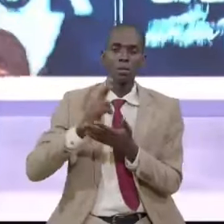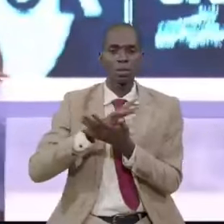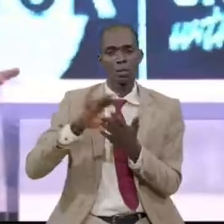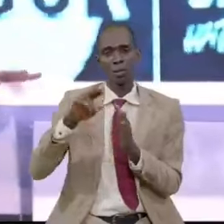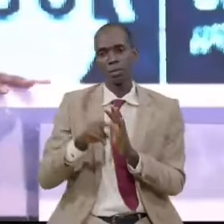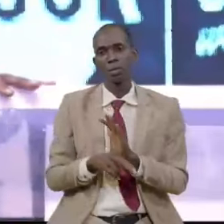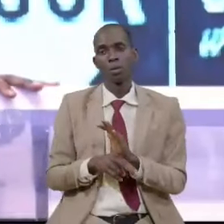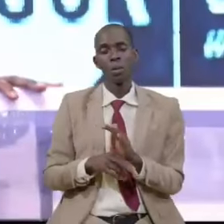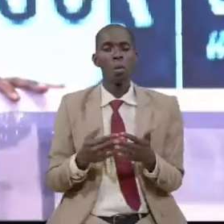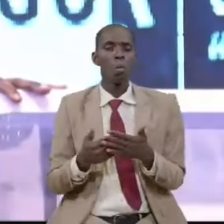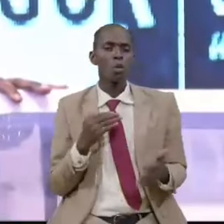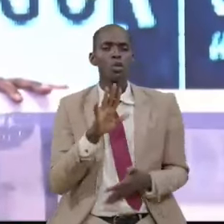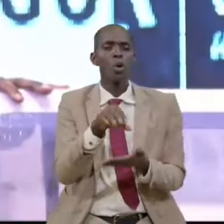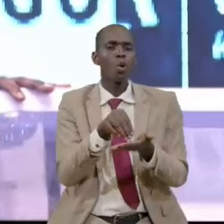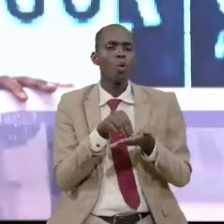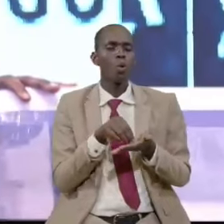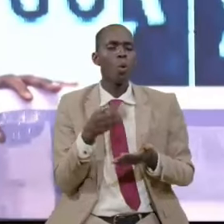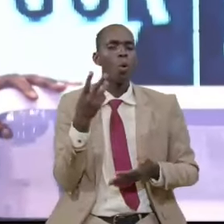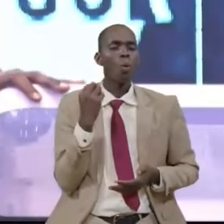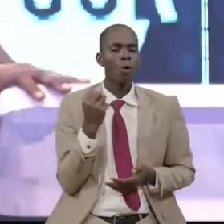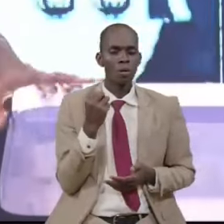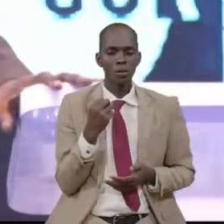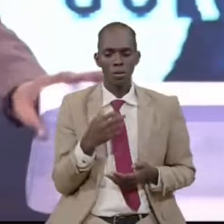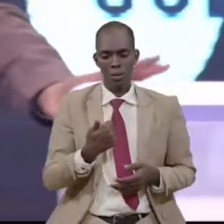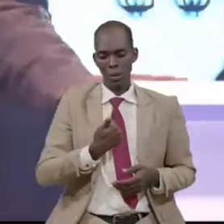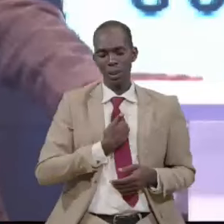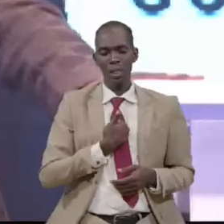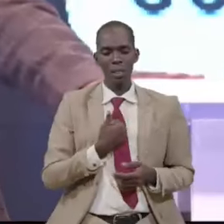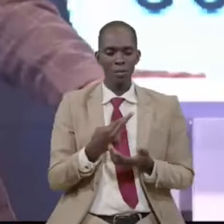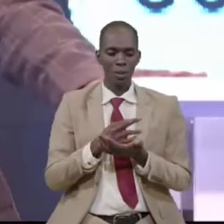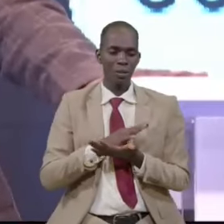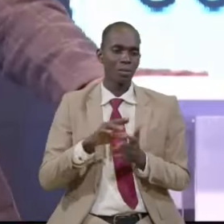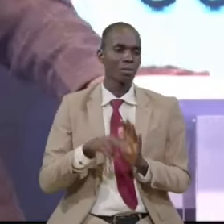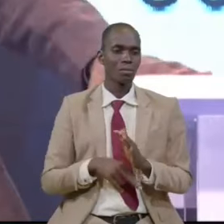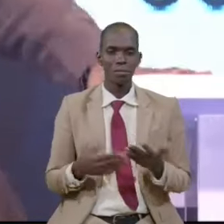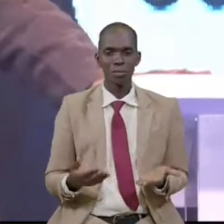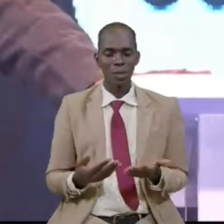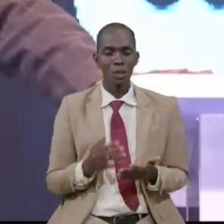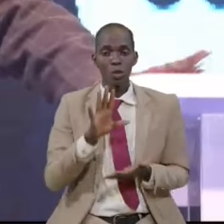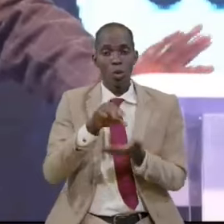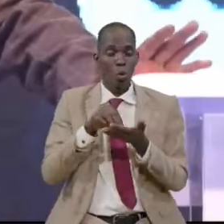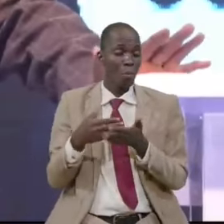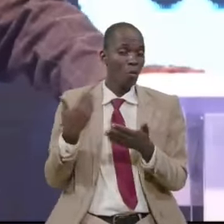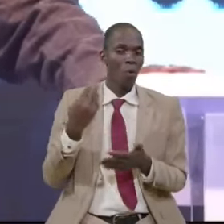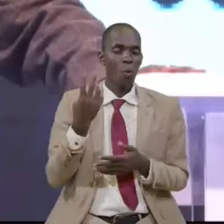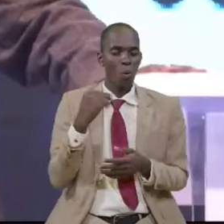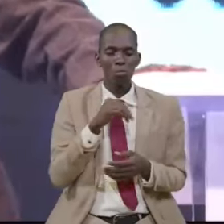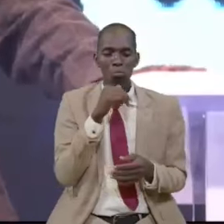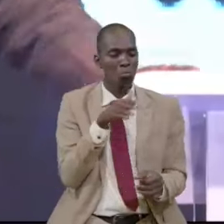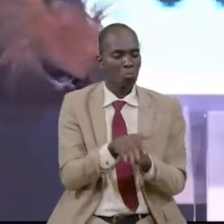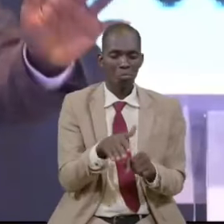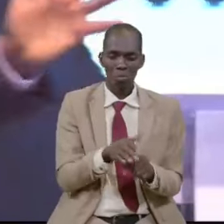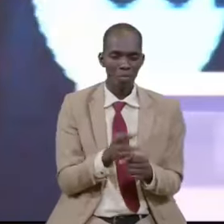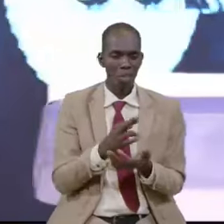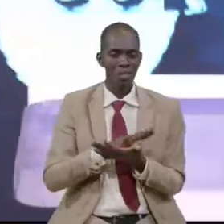self-righteousness, soiled righteousness, insufficient righteousness, man-made